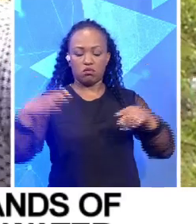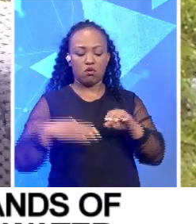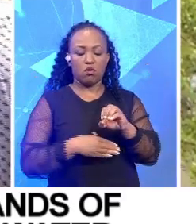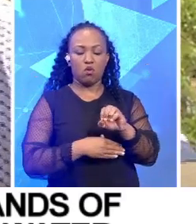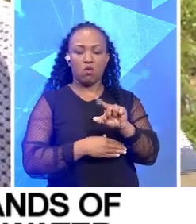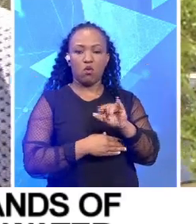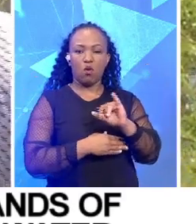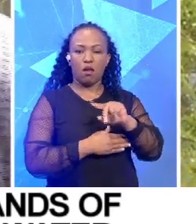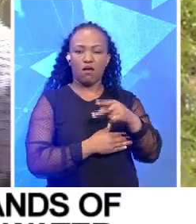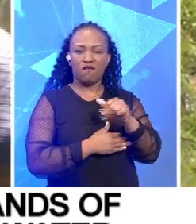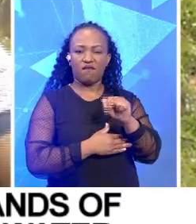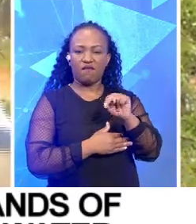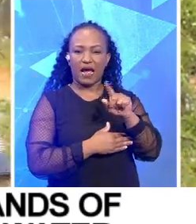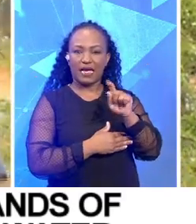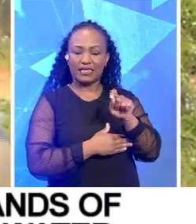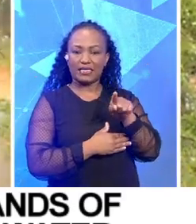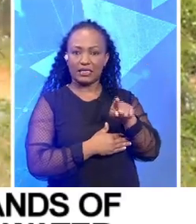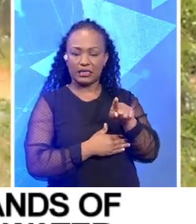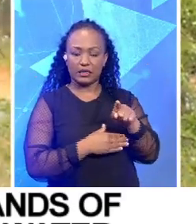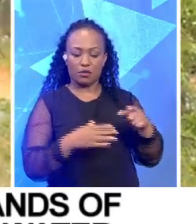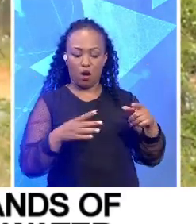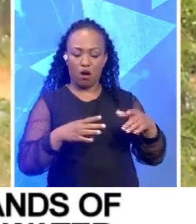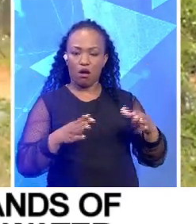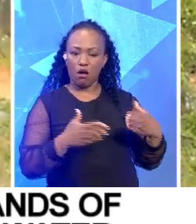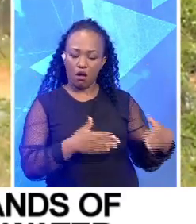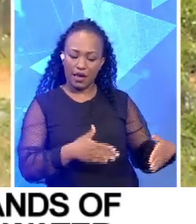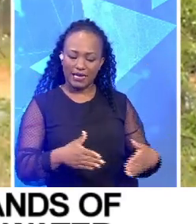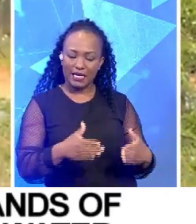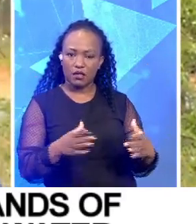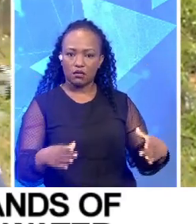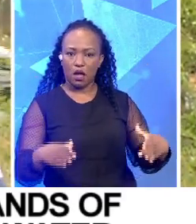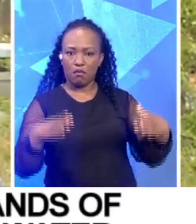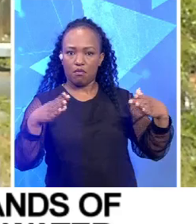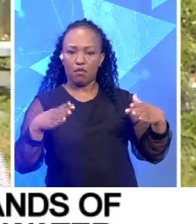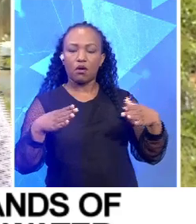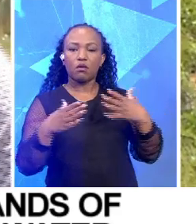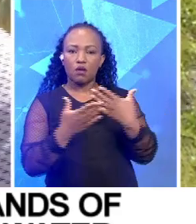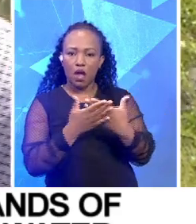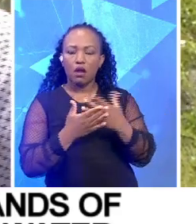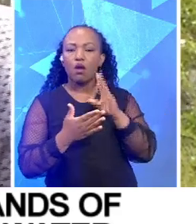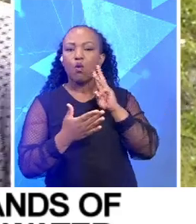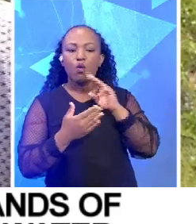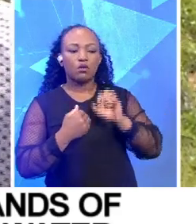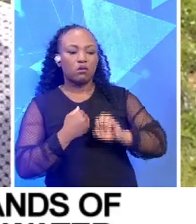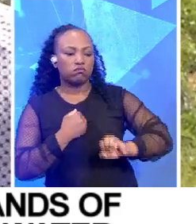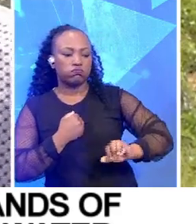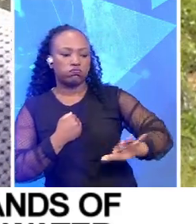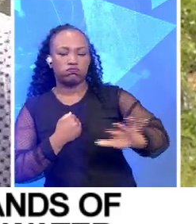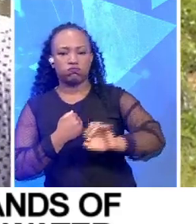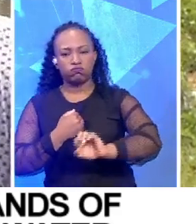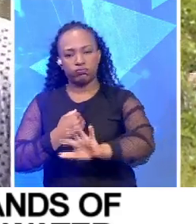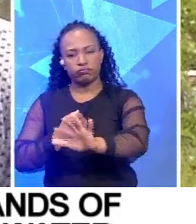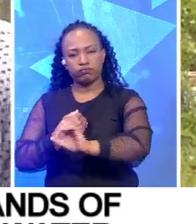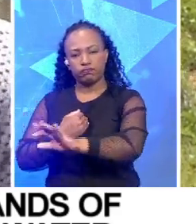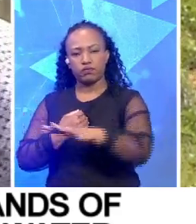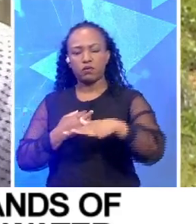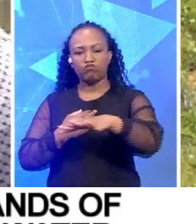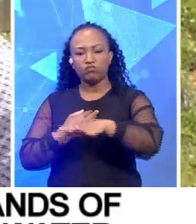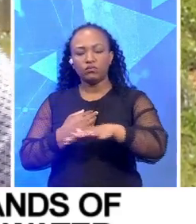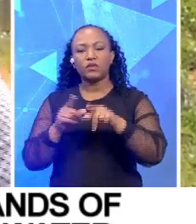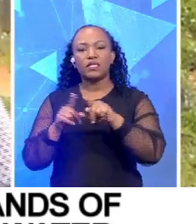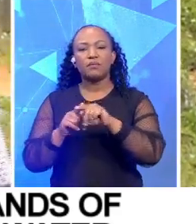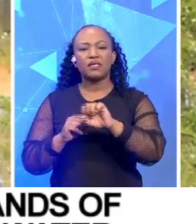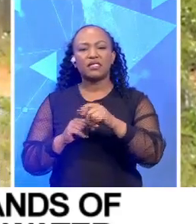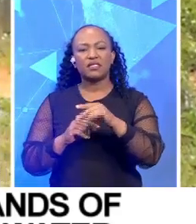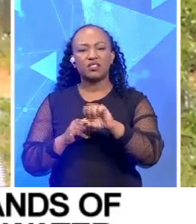supplied into, so that these dams, these reservoirs will supply to areas like your Bendo, as far as Ishihu, not